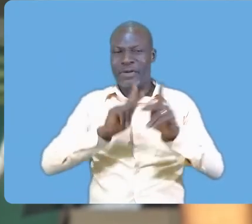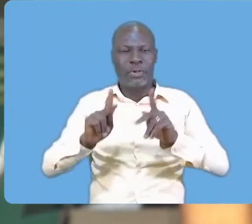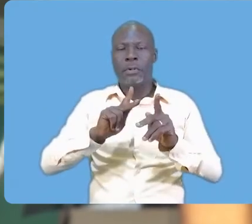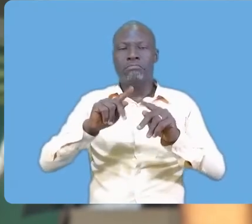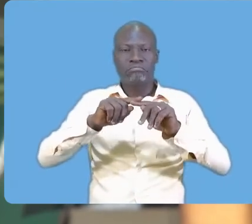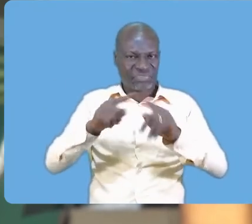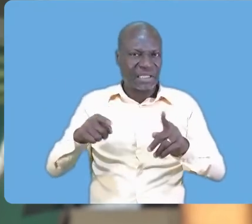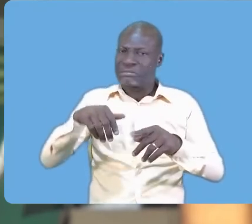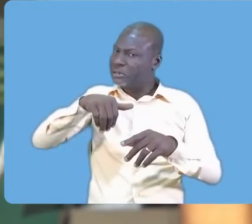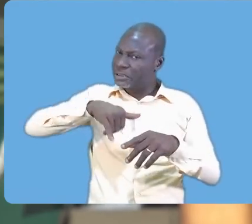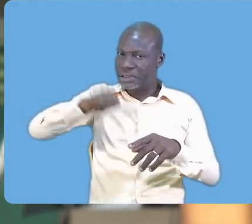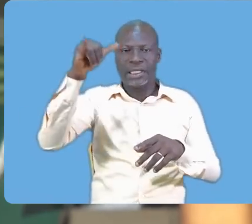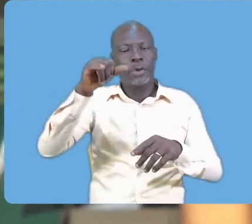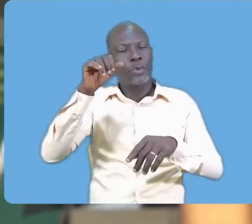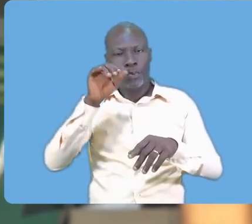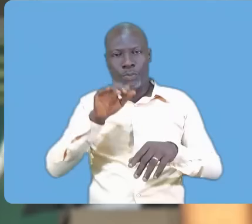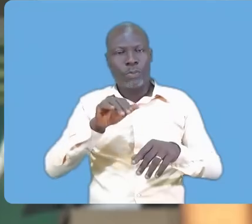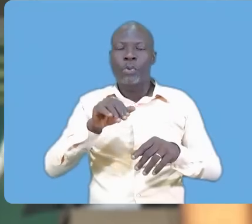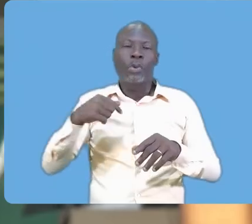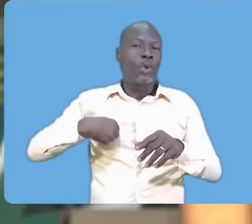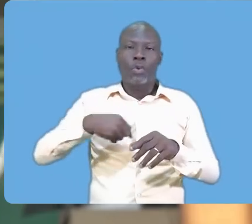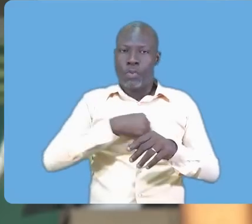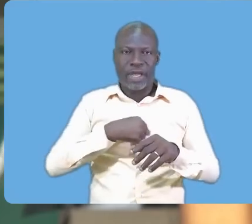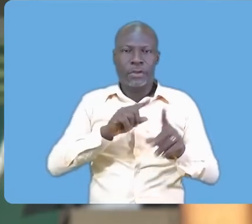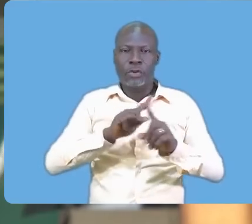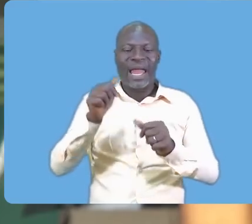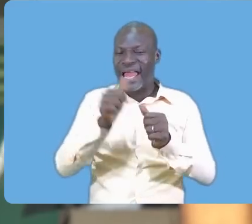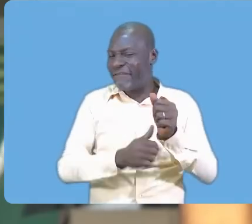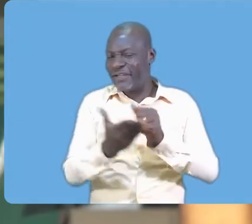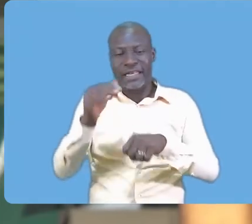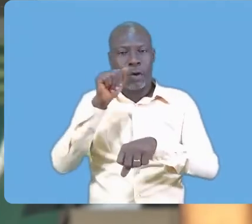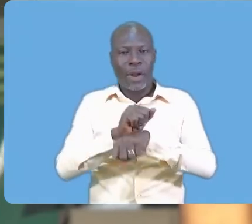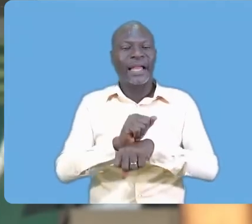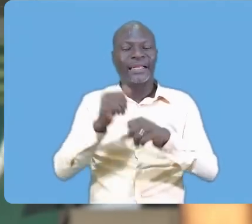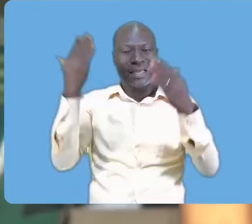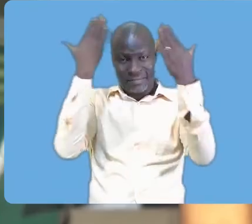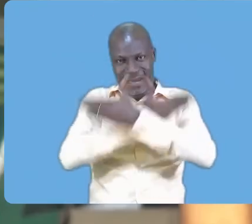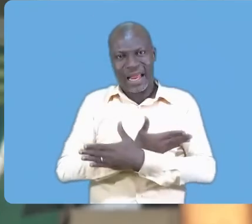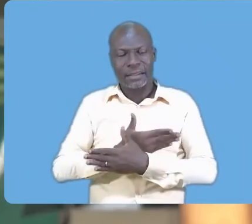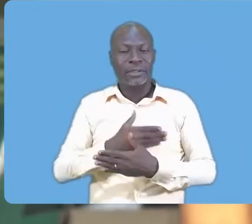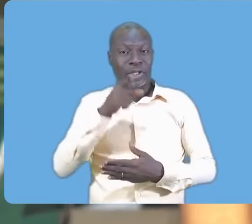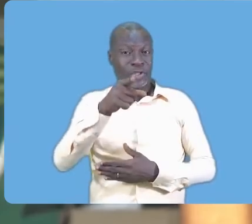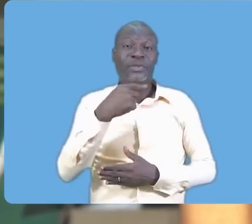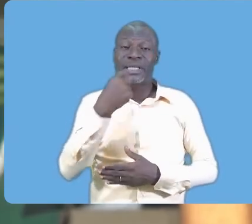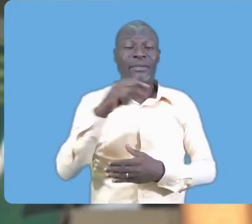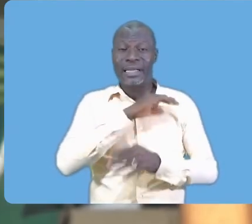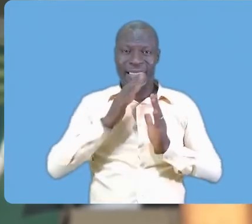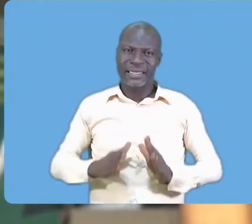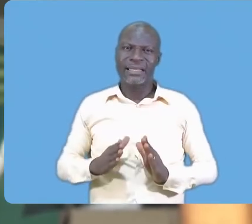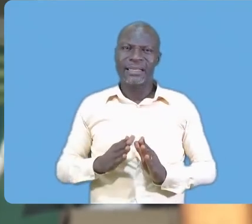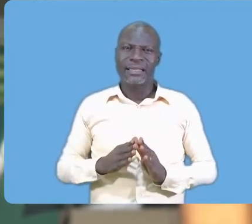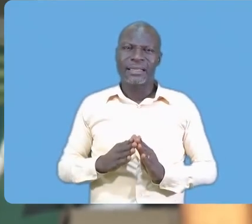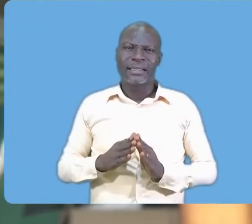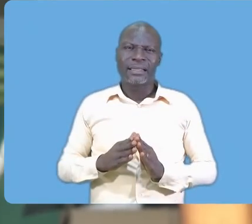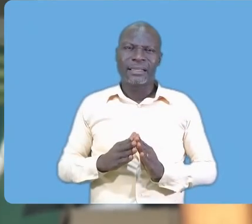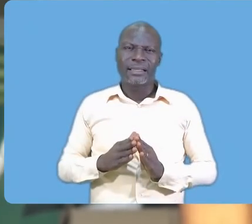de ben and na charismatic de ben de ben entie ye mpo ye ni ngu say ate o manmu na ye claim say ye ye Kristo for. You see, it is